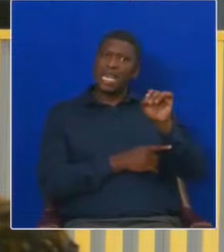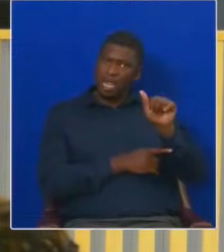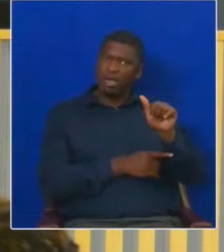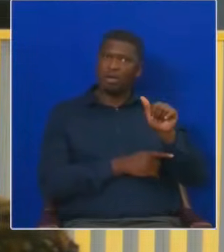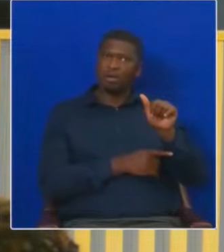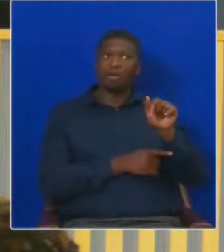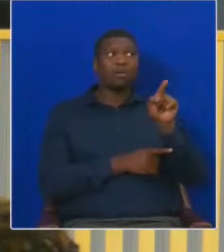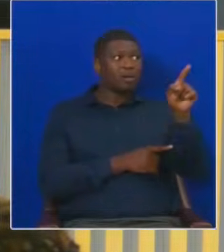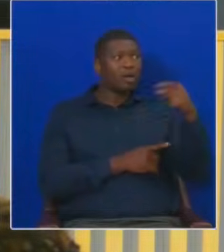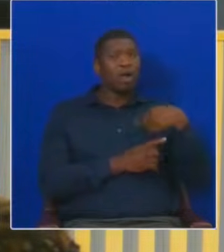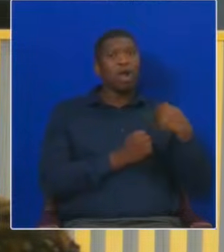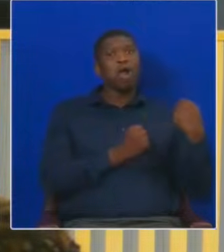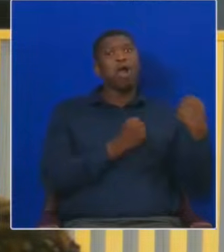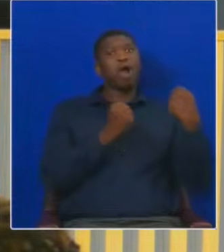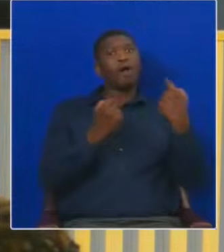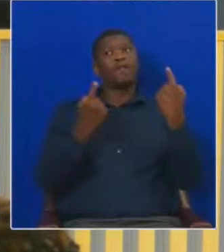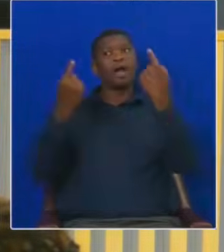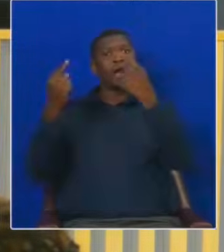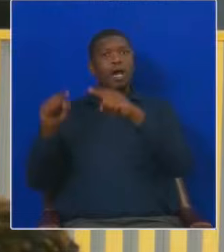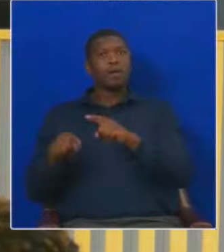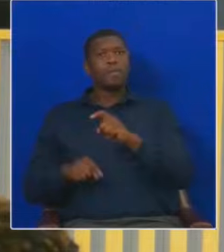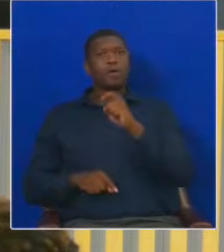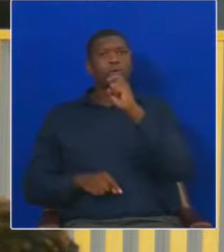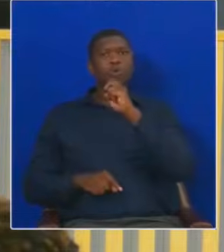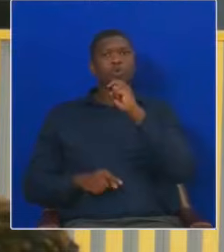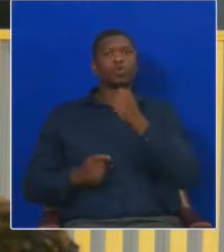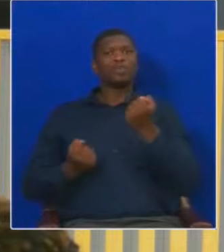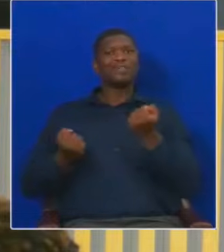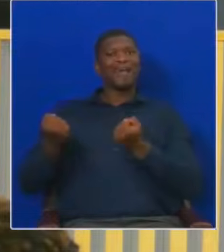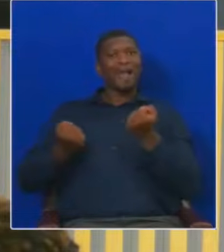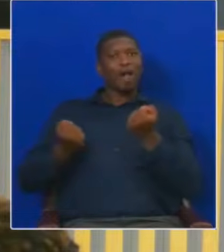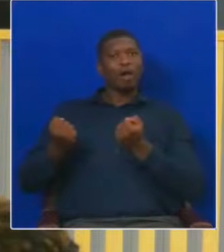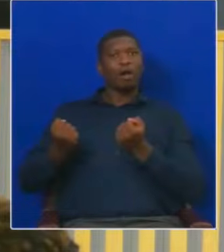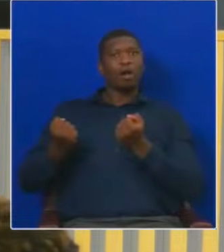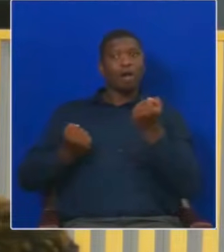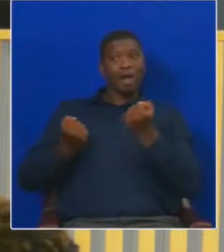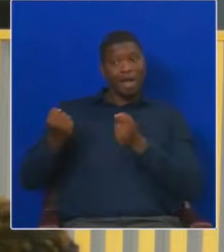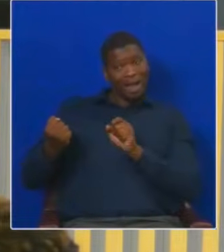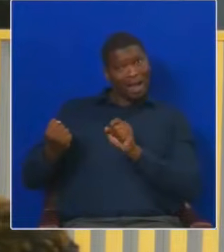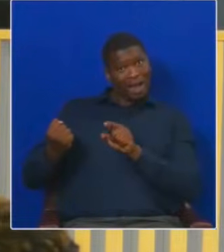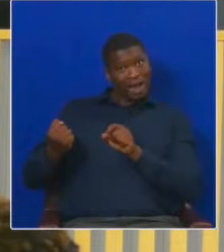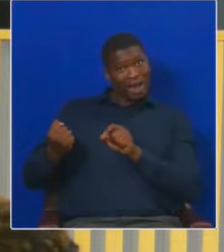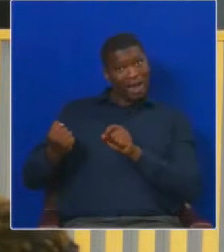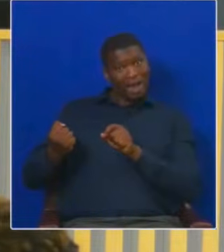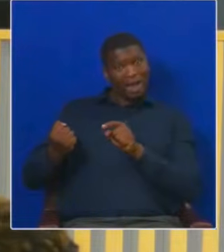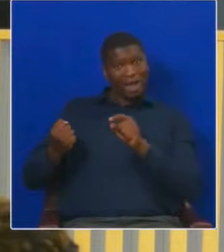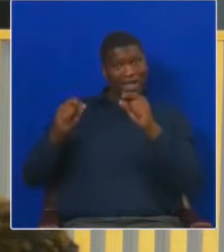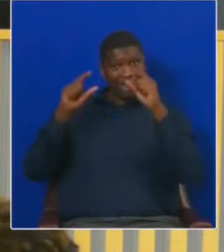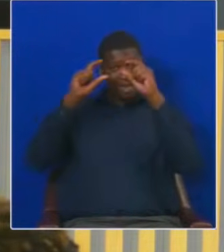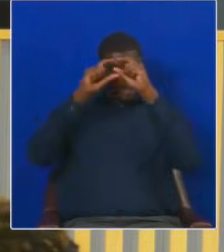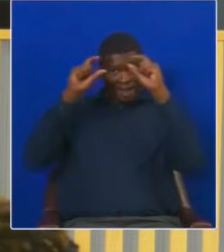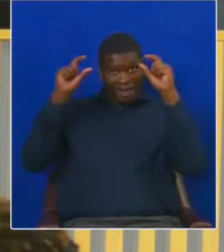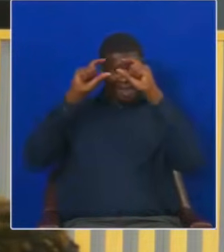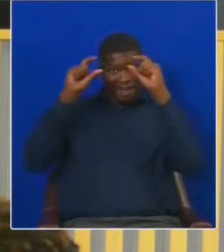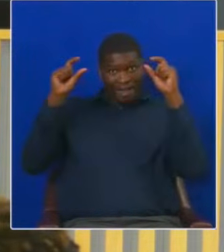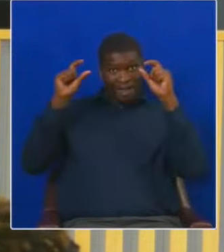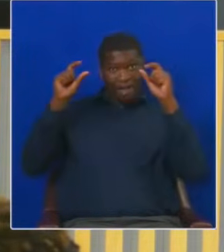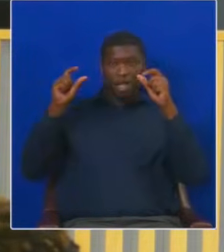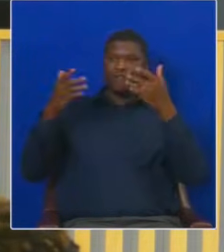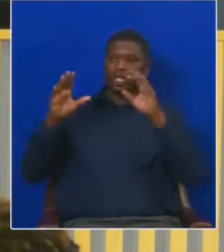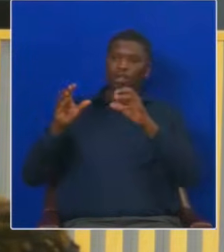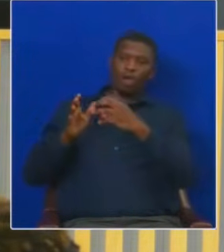vehicle with which the number plates had been removed.